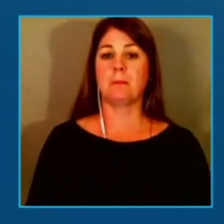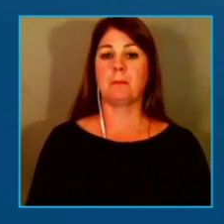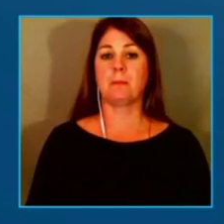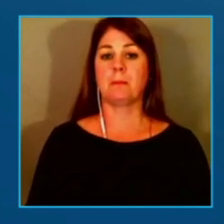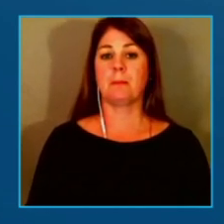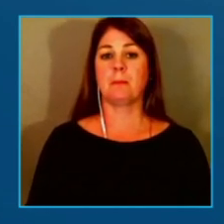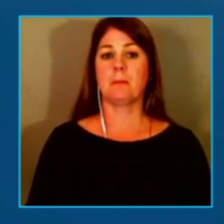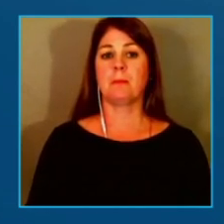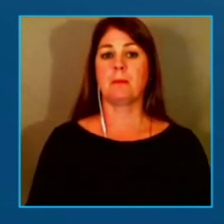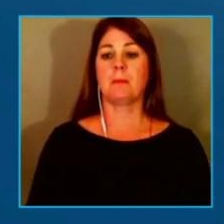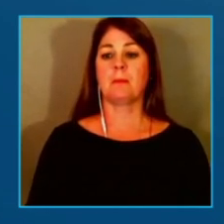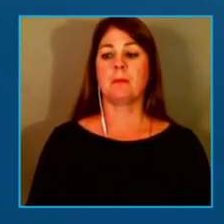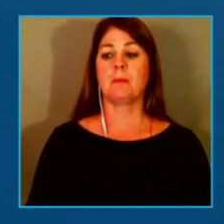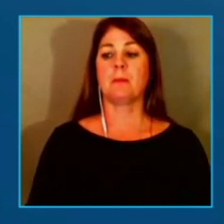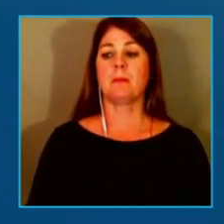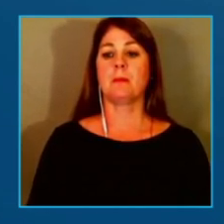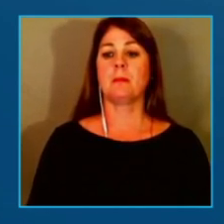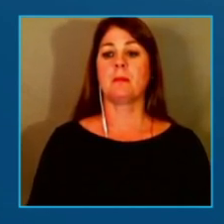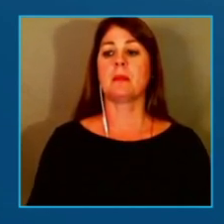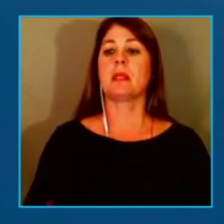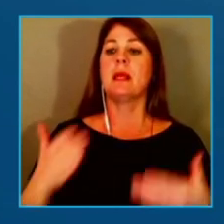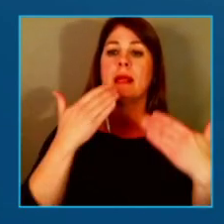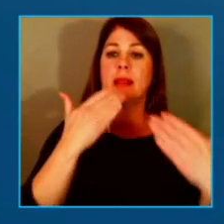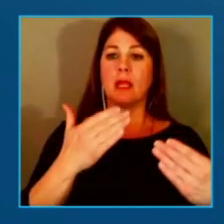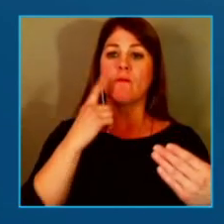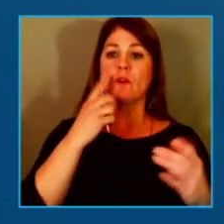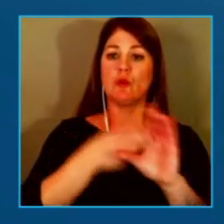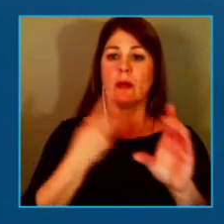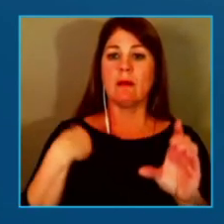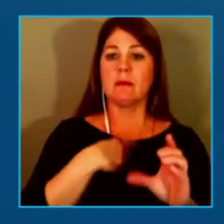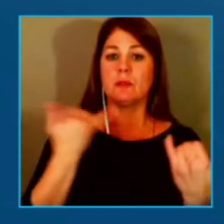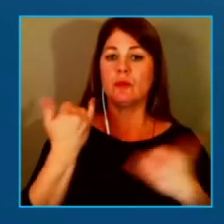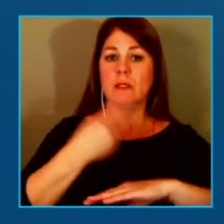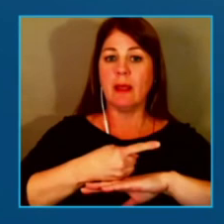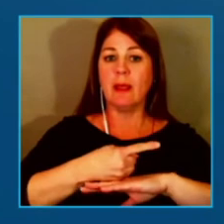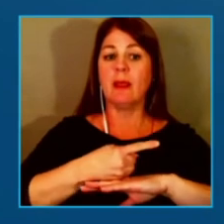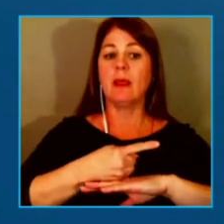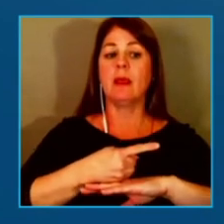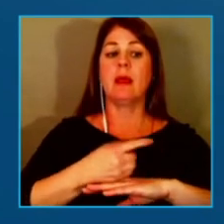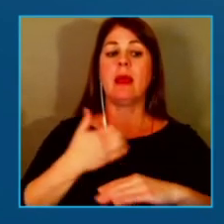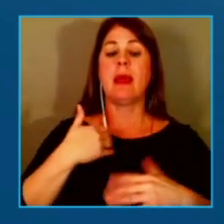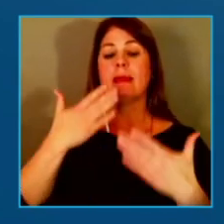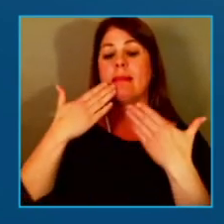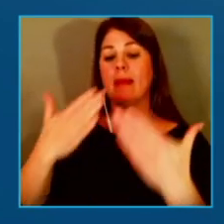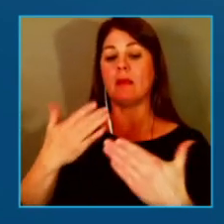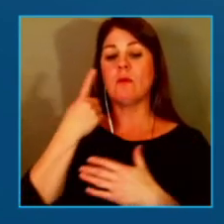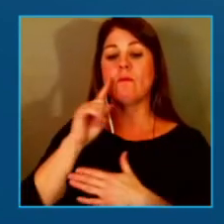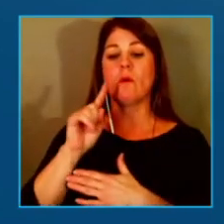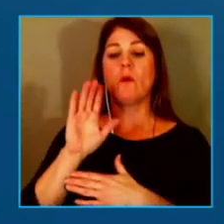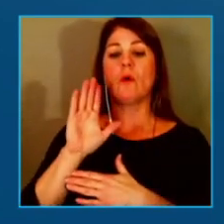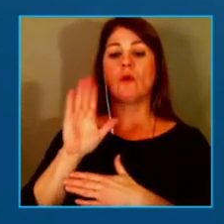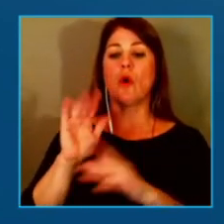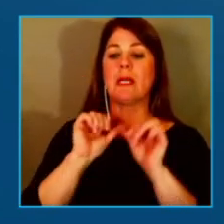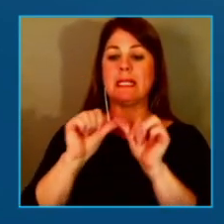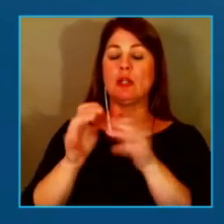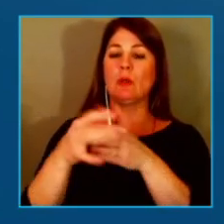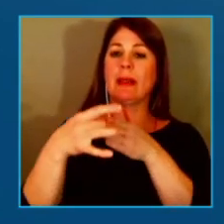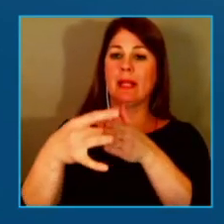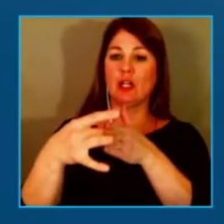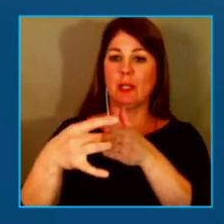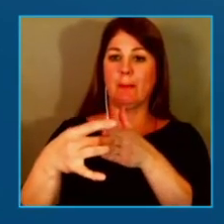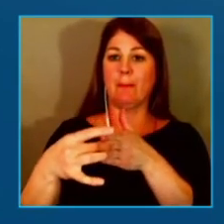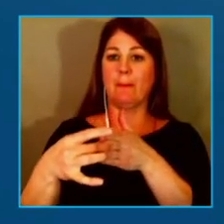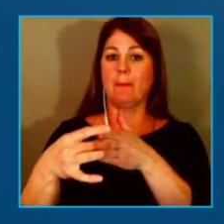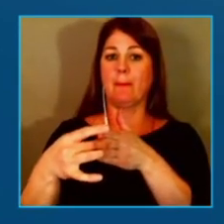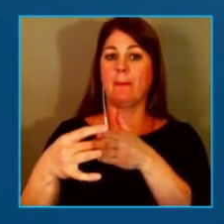Beaufort. Chairwoman Beaufort, thank you for being here with us today, and I thank you for your continued leadership on